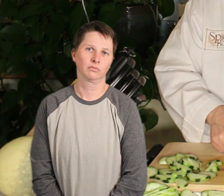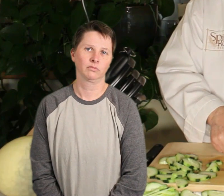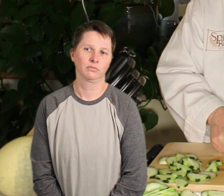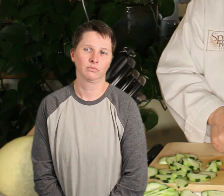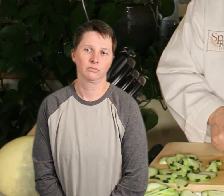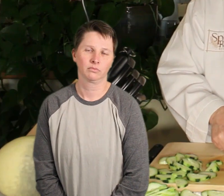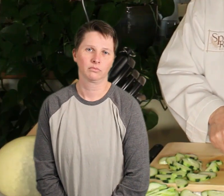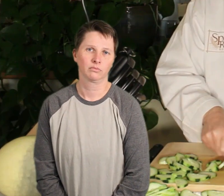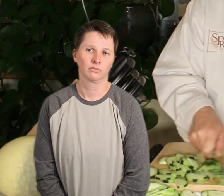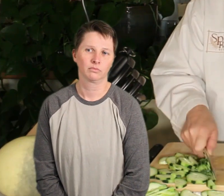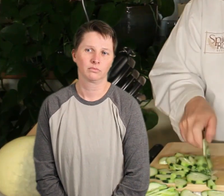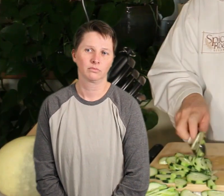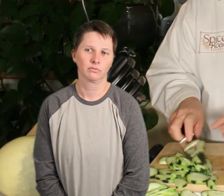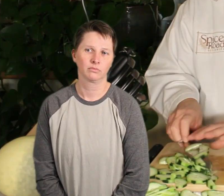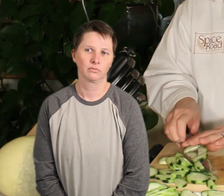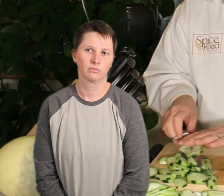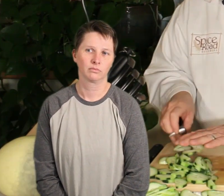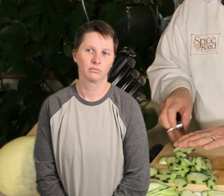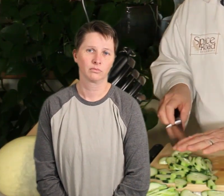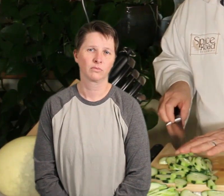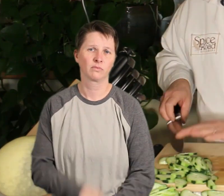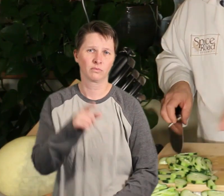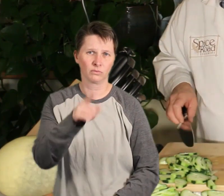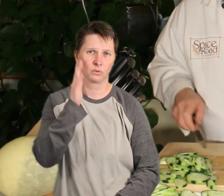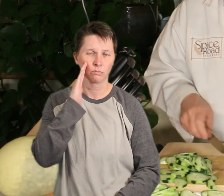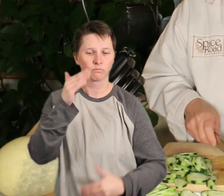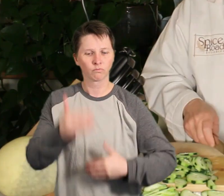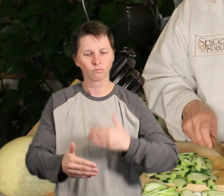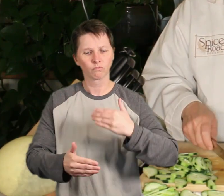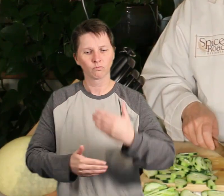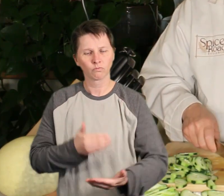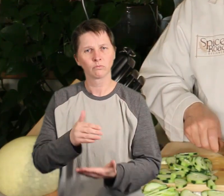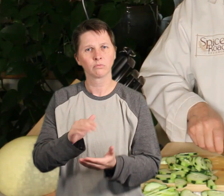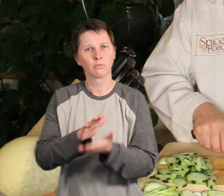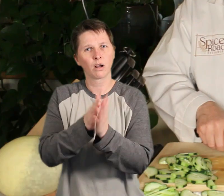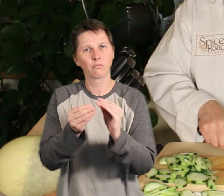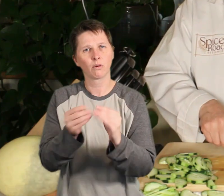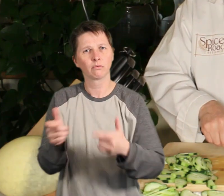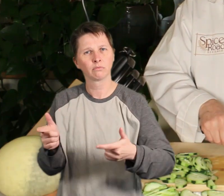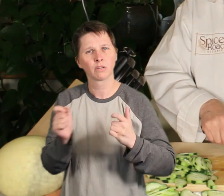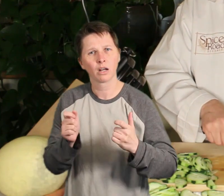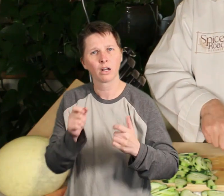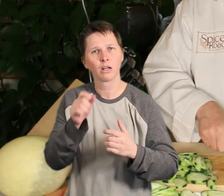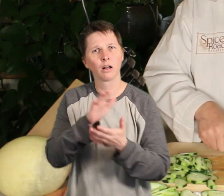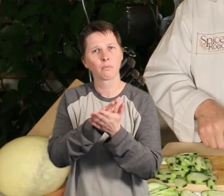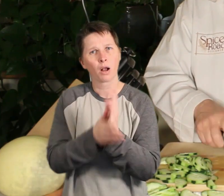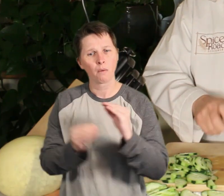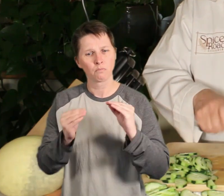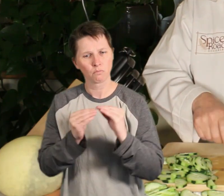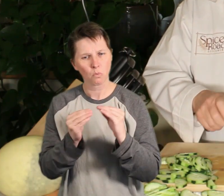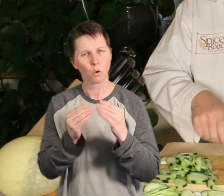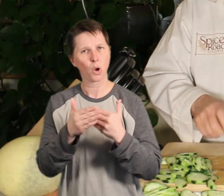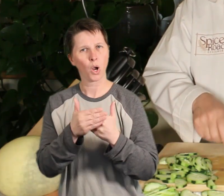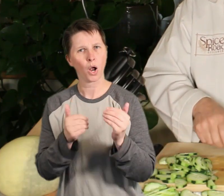that's where our power tool comes from. After some time, you'll start getting used to the fact that